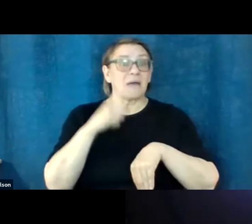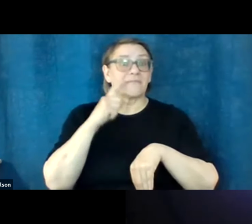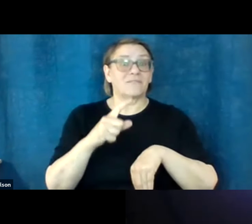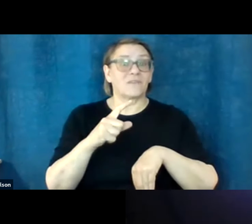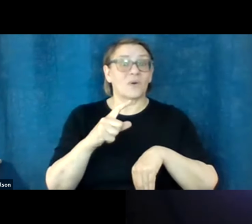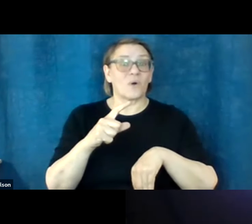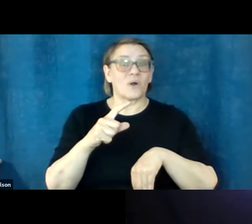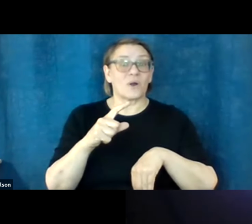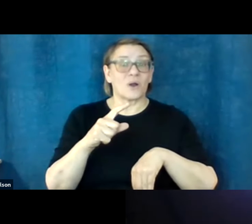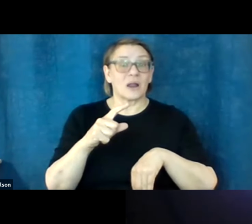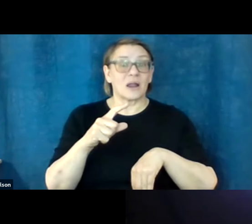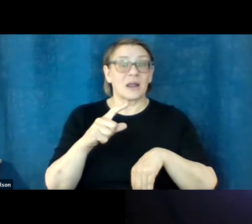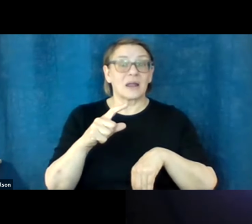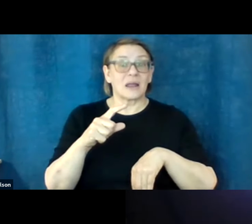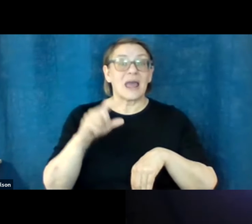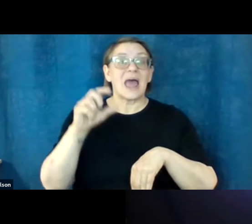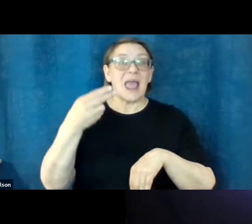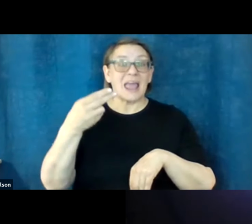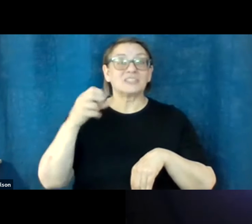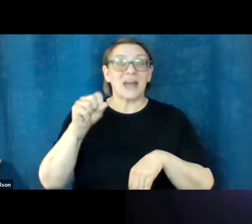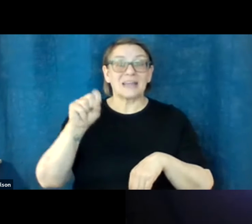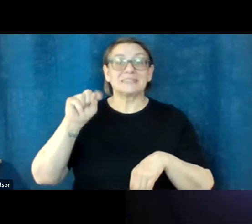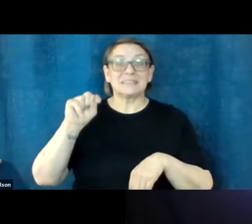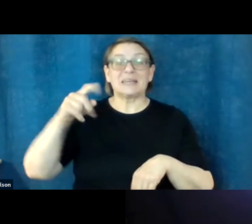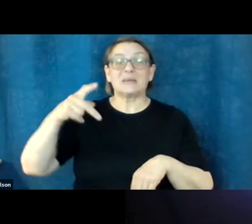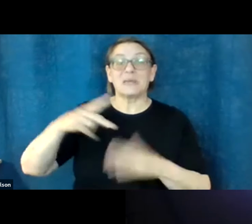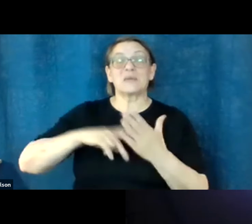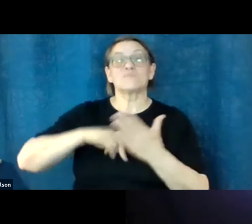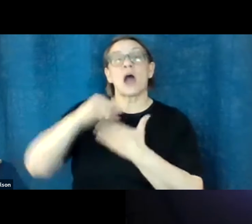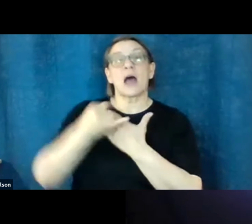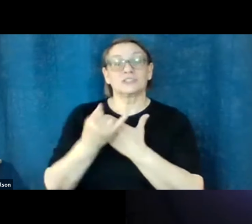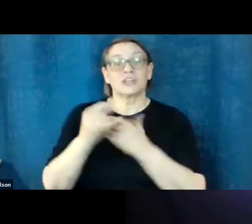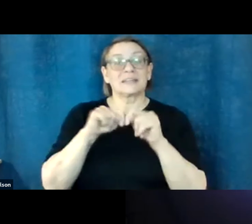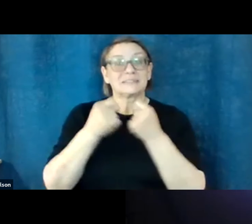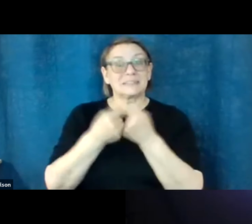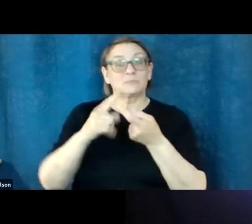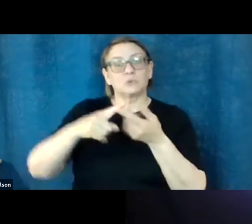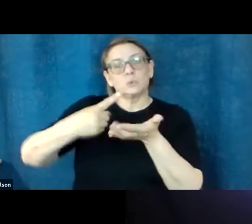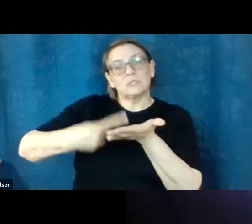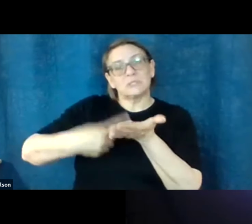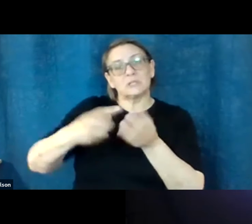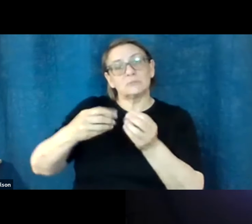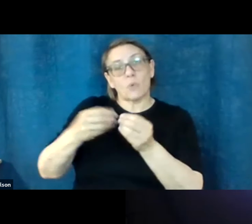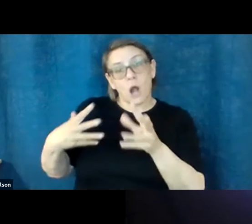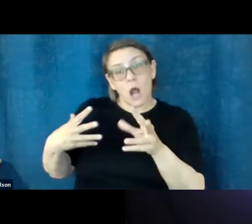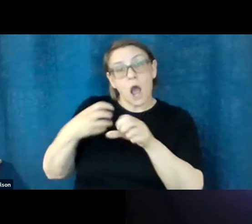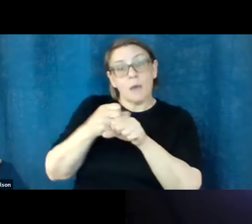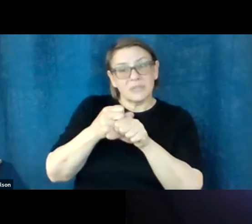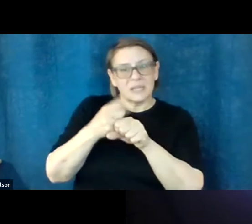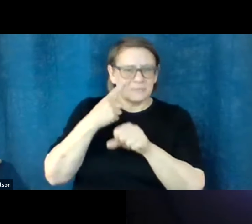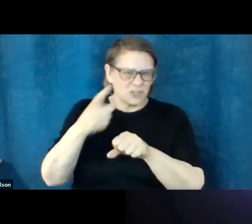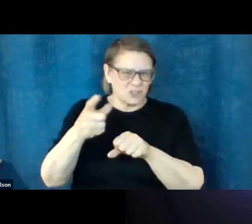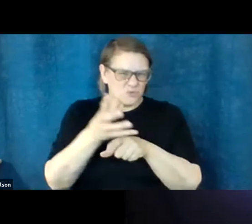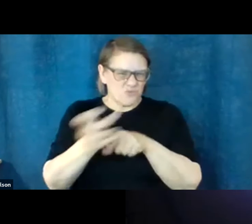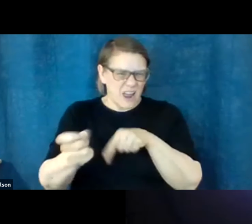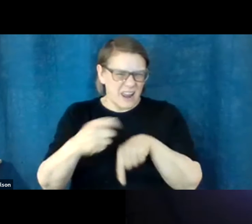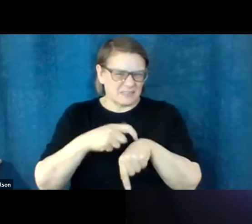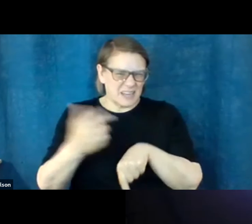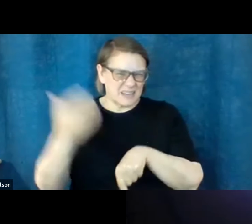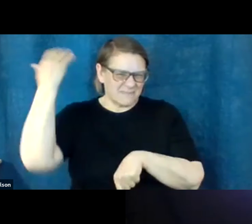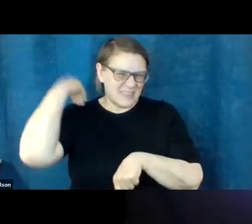HSTP project team to discuss more updates since we ran out of time in our